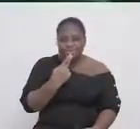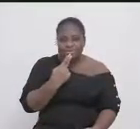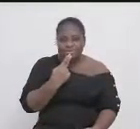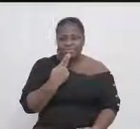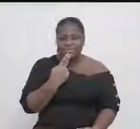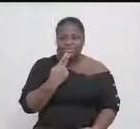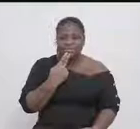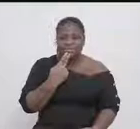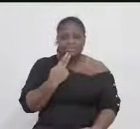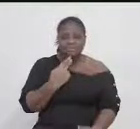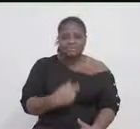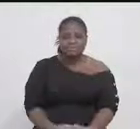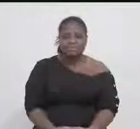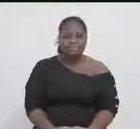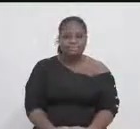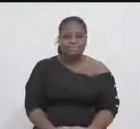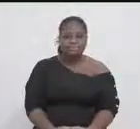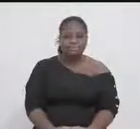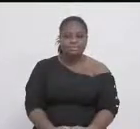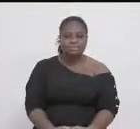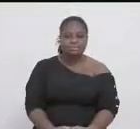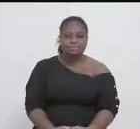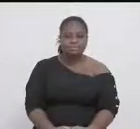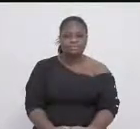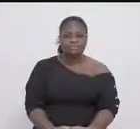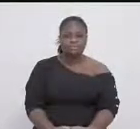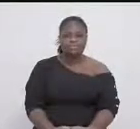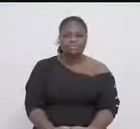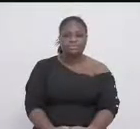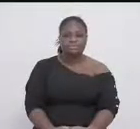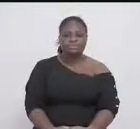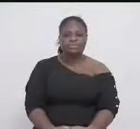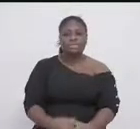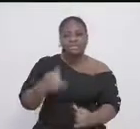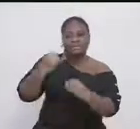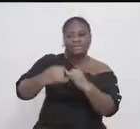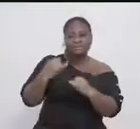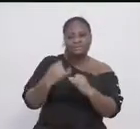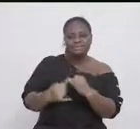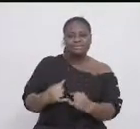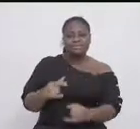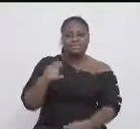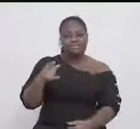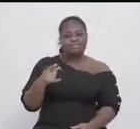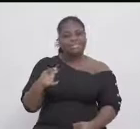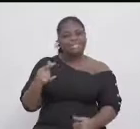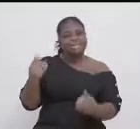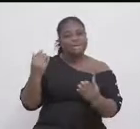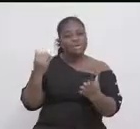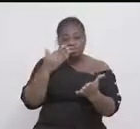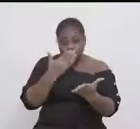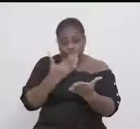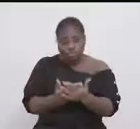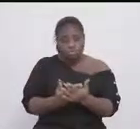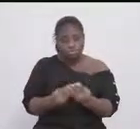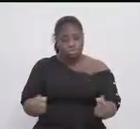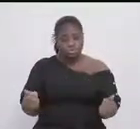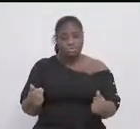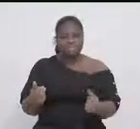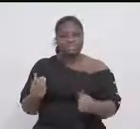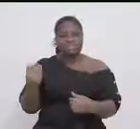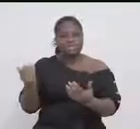Great, thank you. Yes. Thank you. Let me take Anesina's last comments before I end with Regina. Anesina, your final thoughts. Okay, so for a sustainable solution to ensure